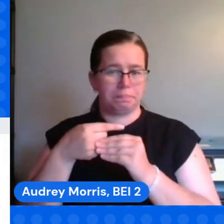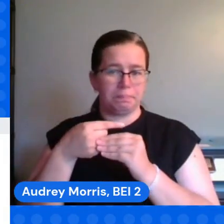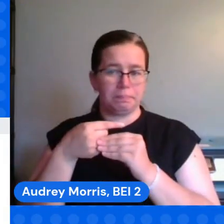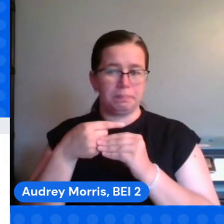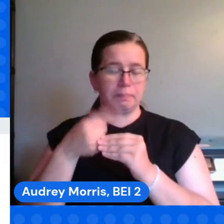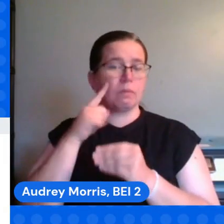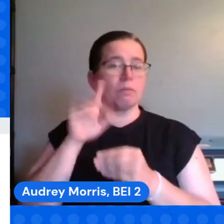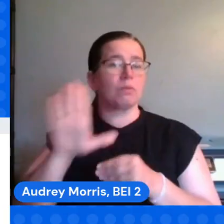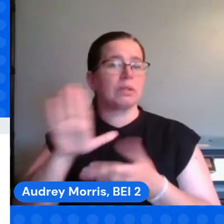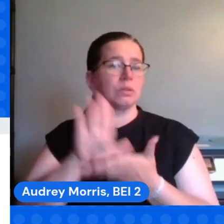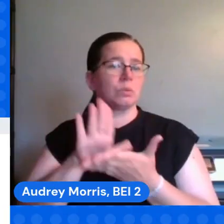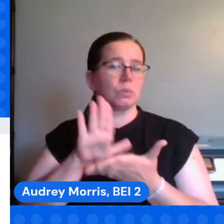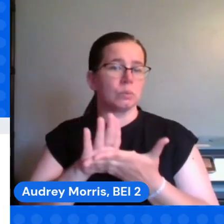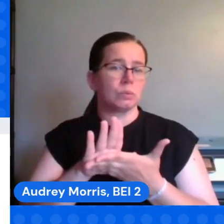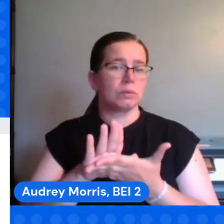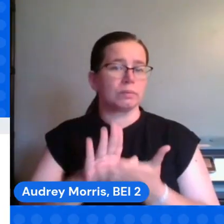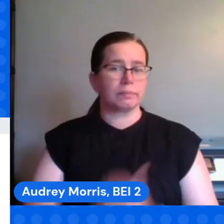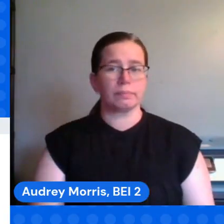learning.